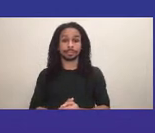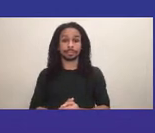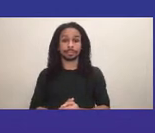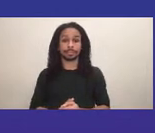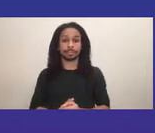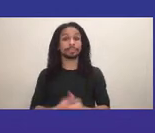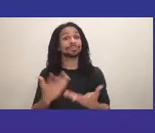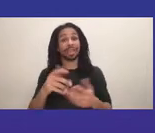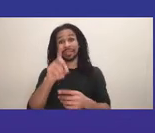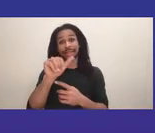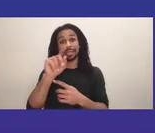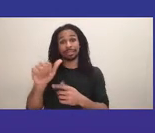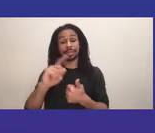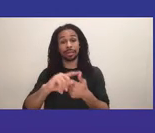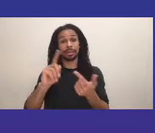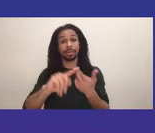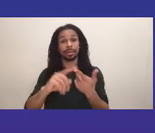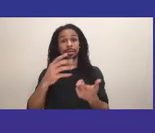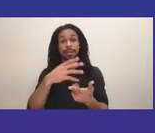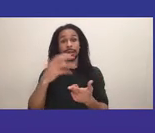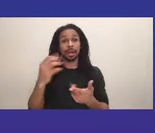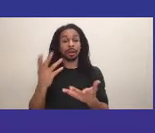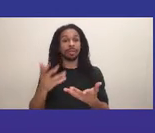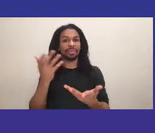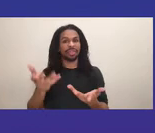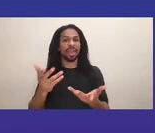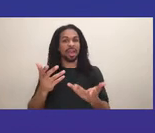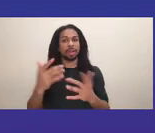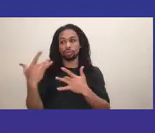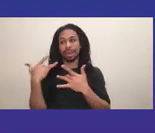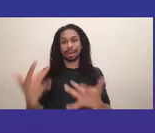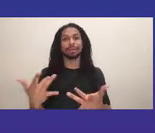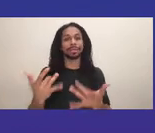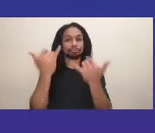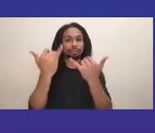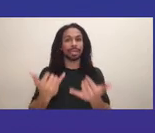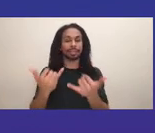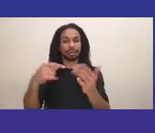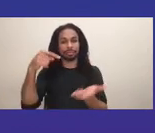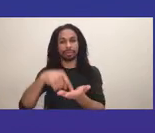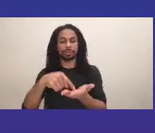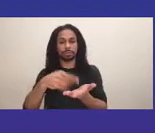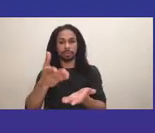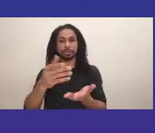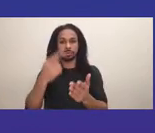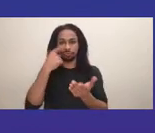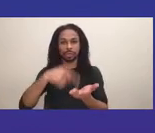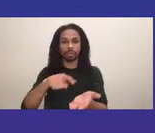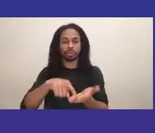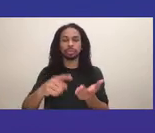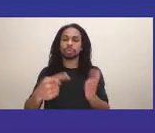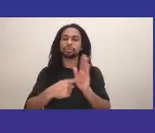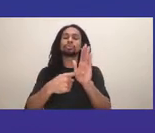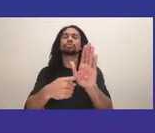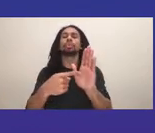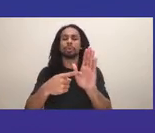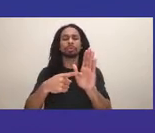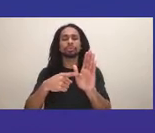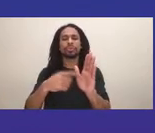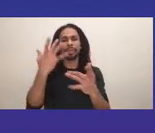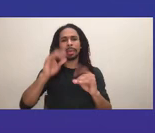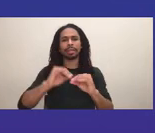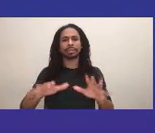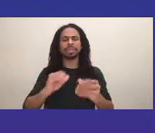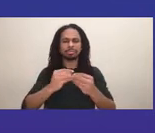The data and the trends present in this research are reflective of the pandemic's broader impacts on arts and culture,